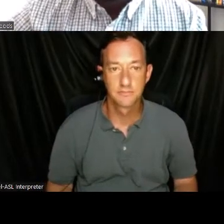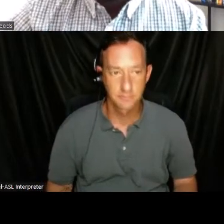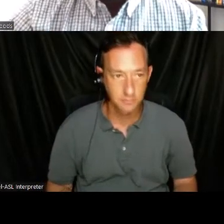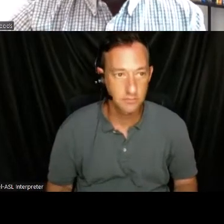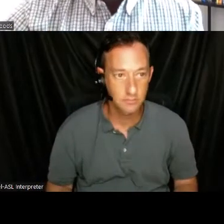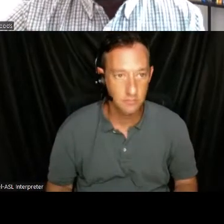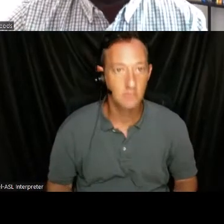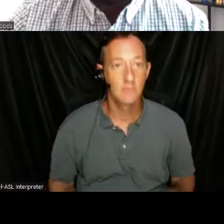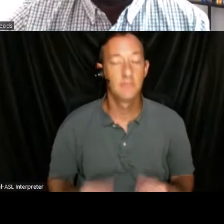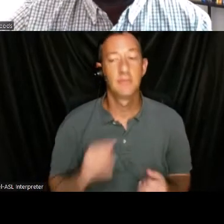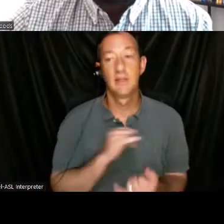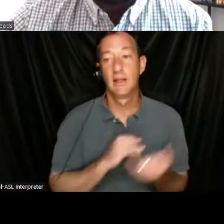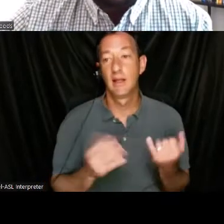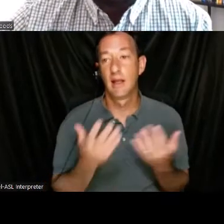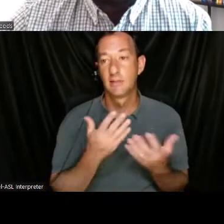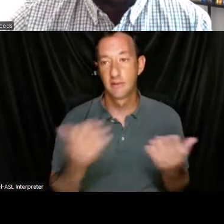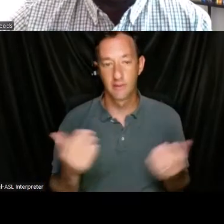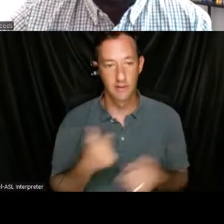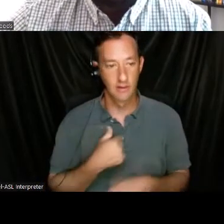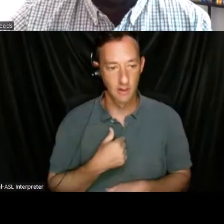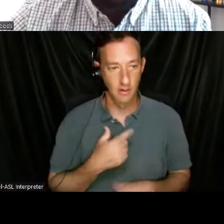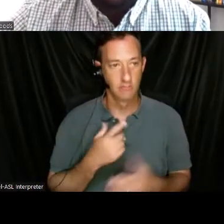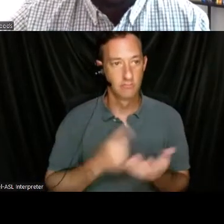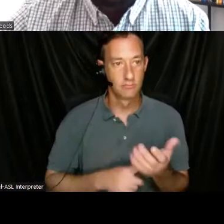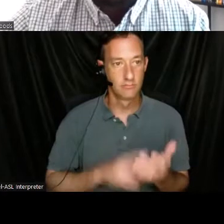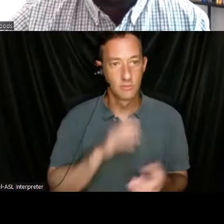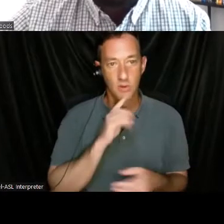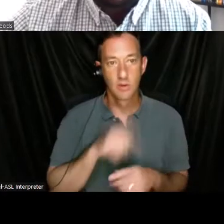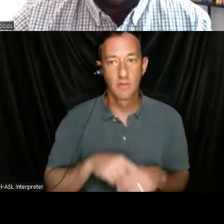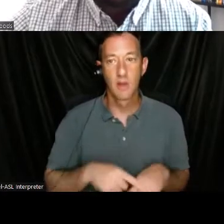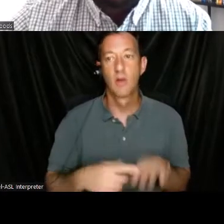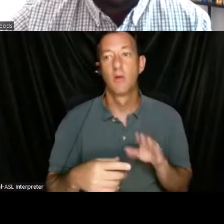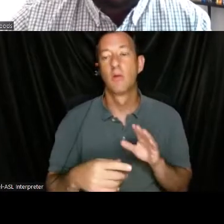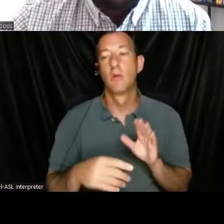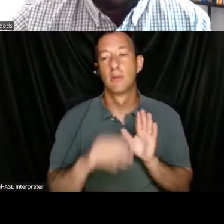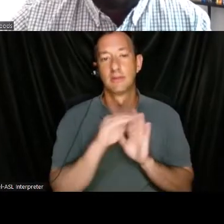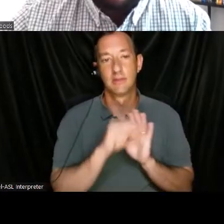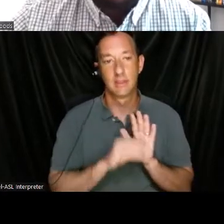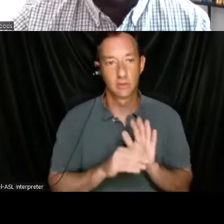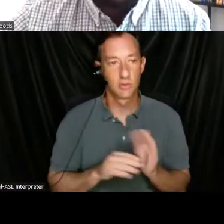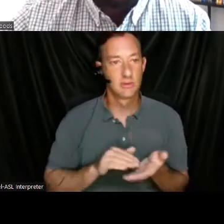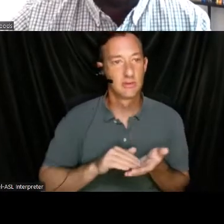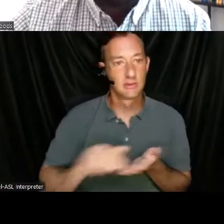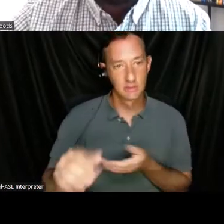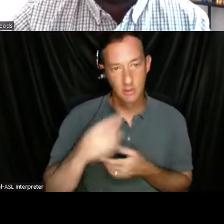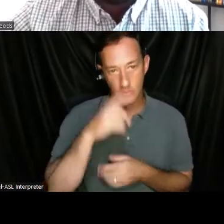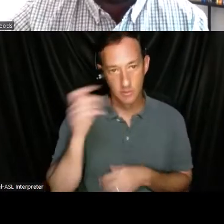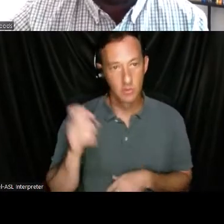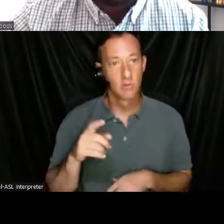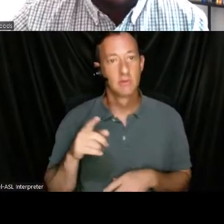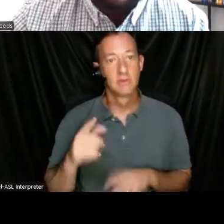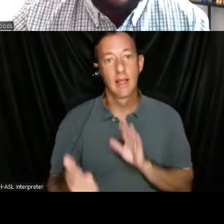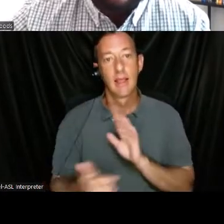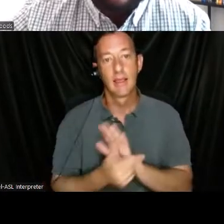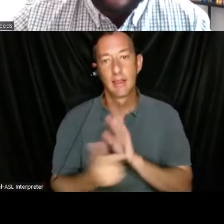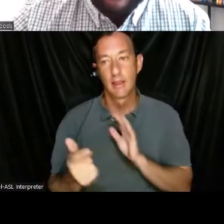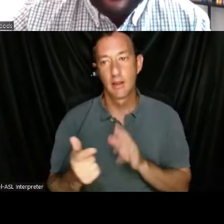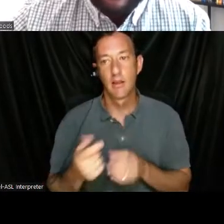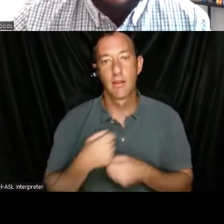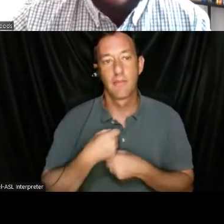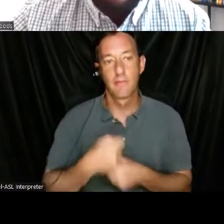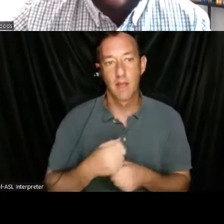And the last thing that I will touch on is the statutory exemption for exclusion because of illegal manufacture or distribution of a controlled